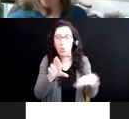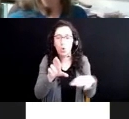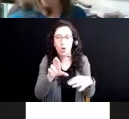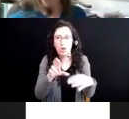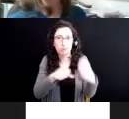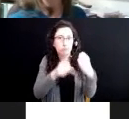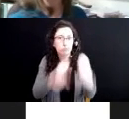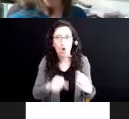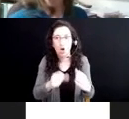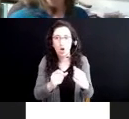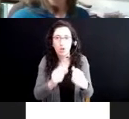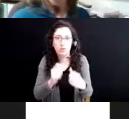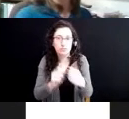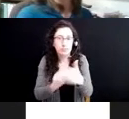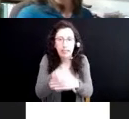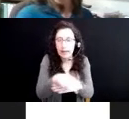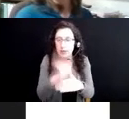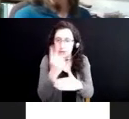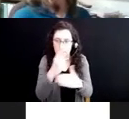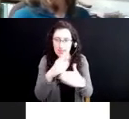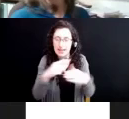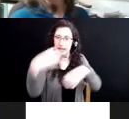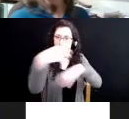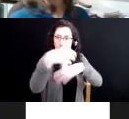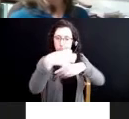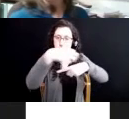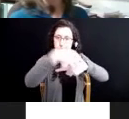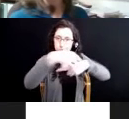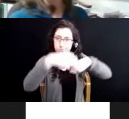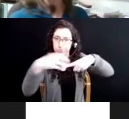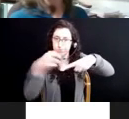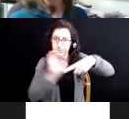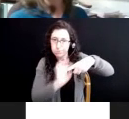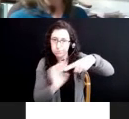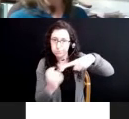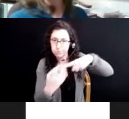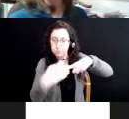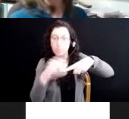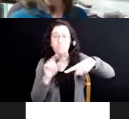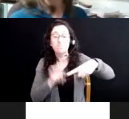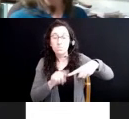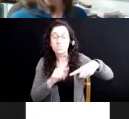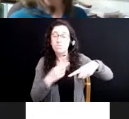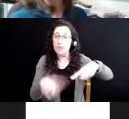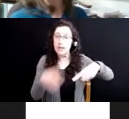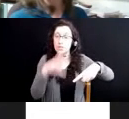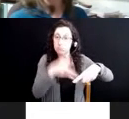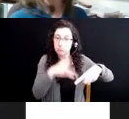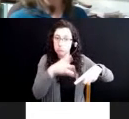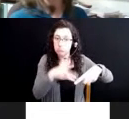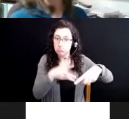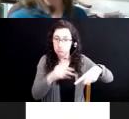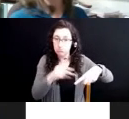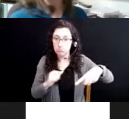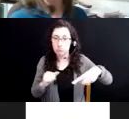grassy or emergent plant stem. But they also, frogs, once the frogs are done